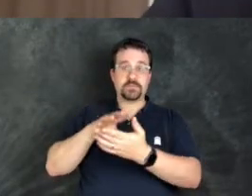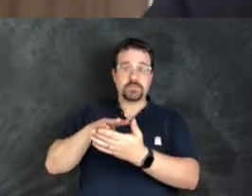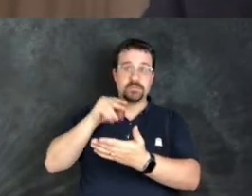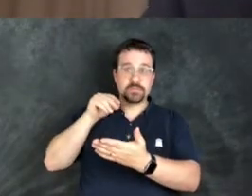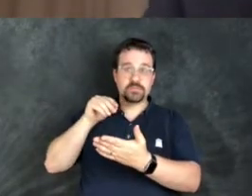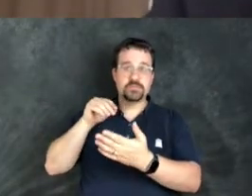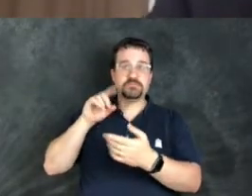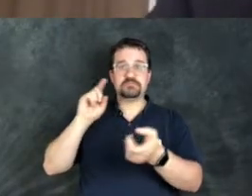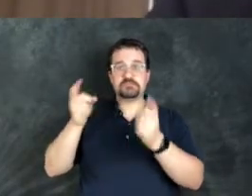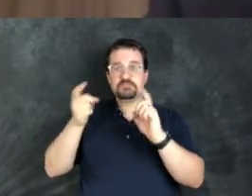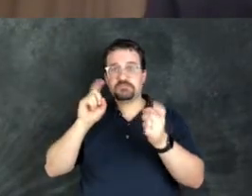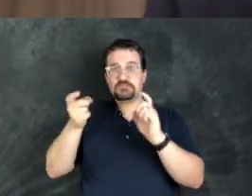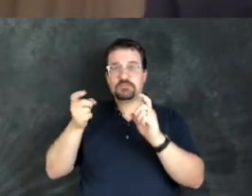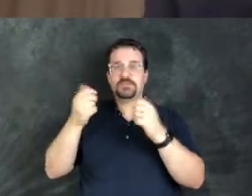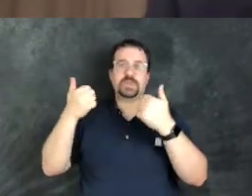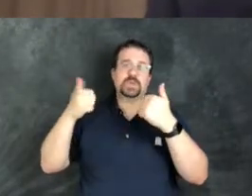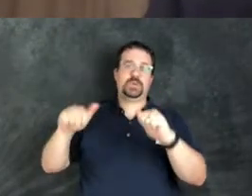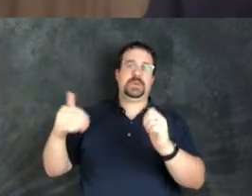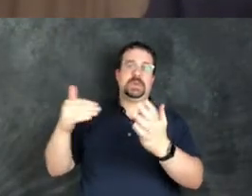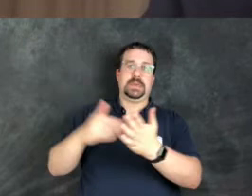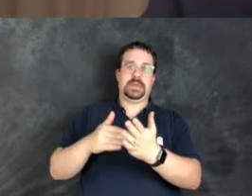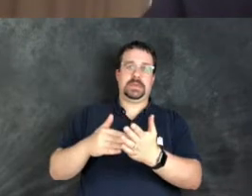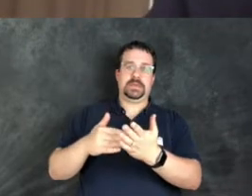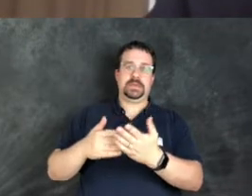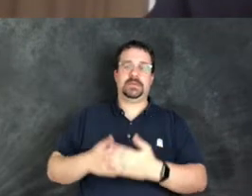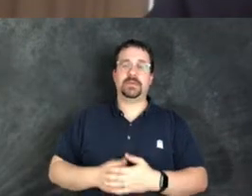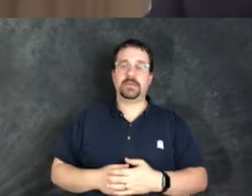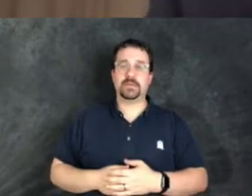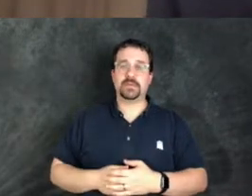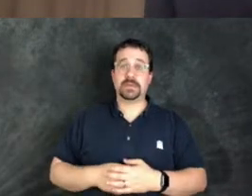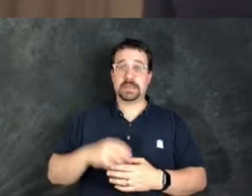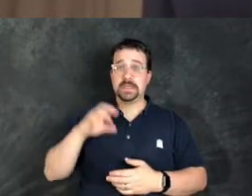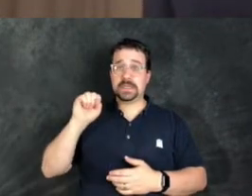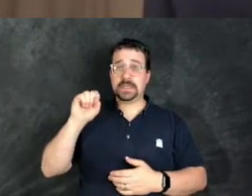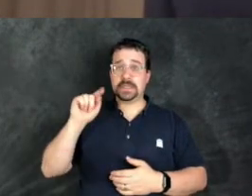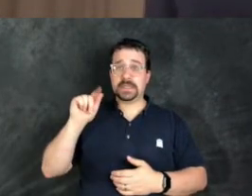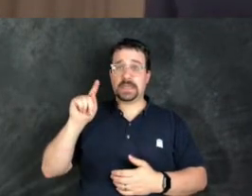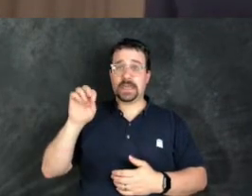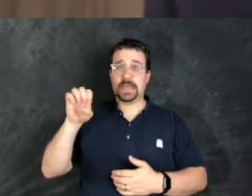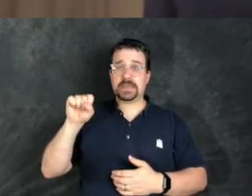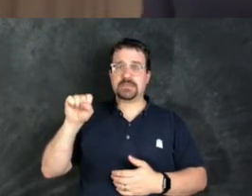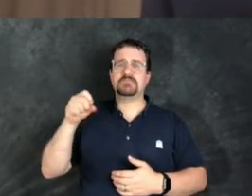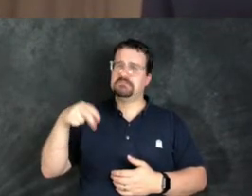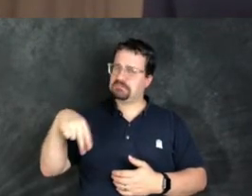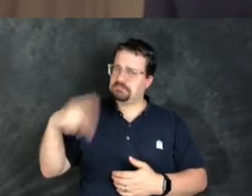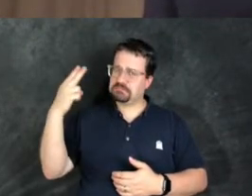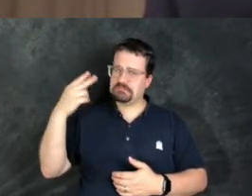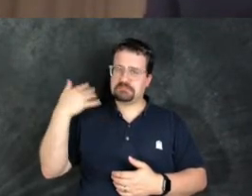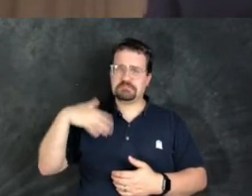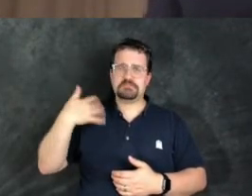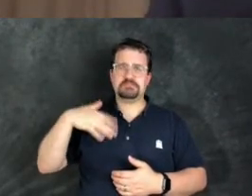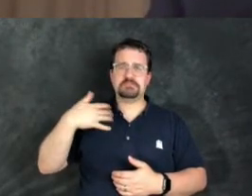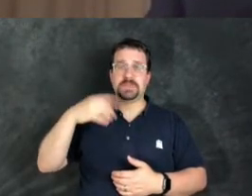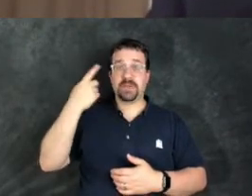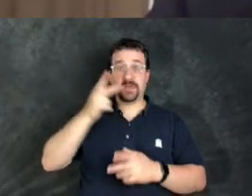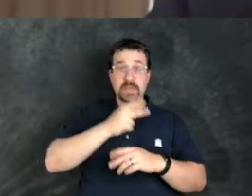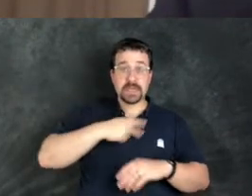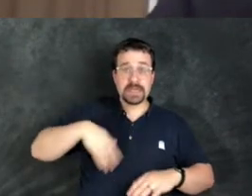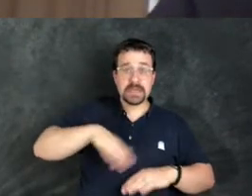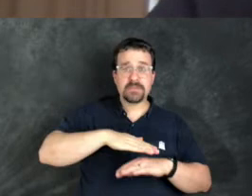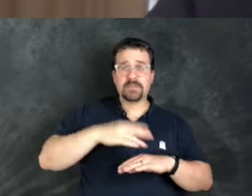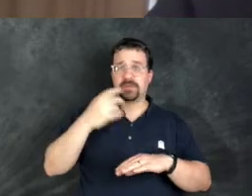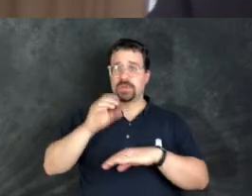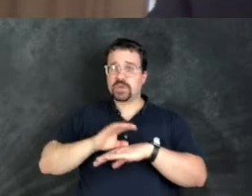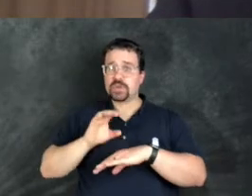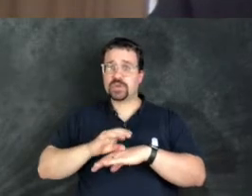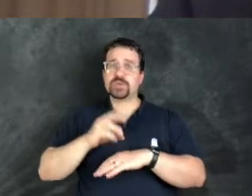learn, adjust, and then try again. The stakes are high. They're high for the kingdom,